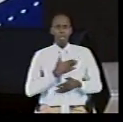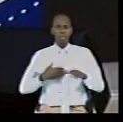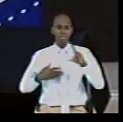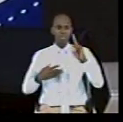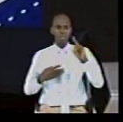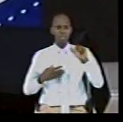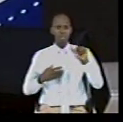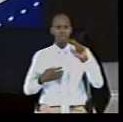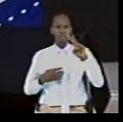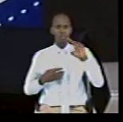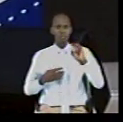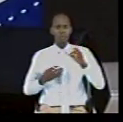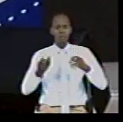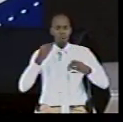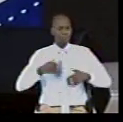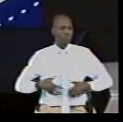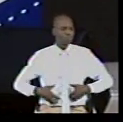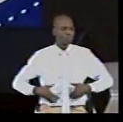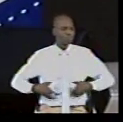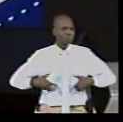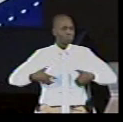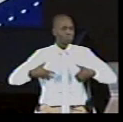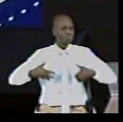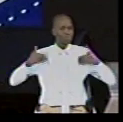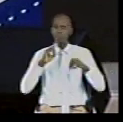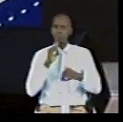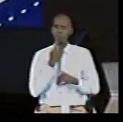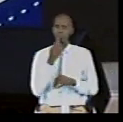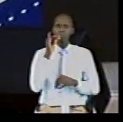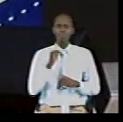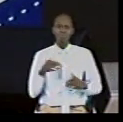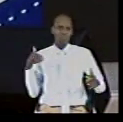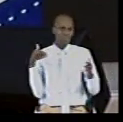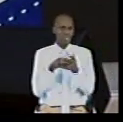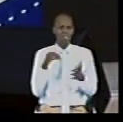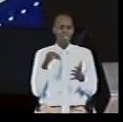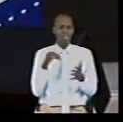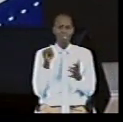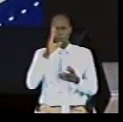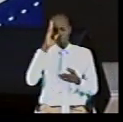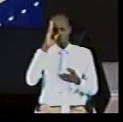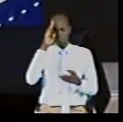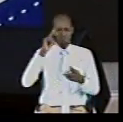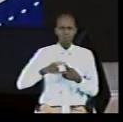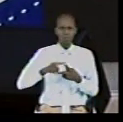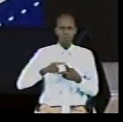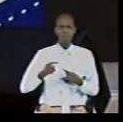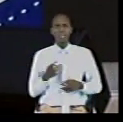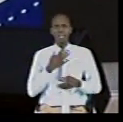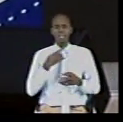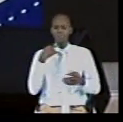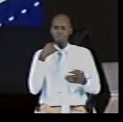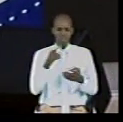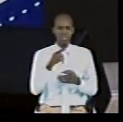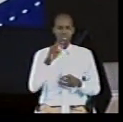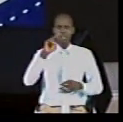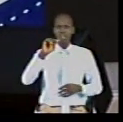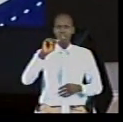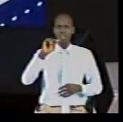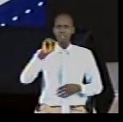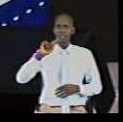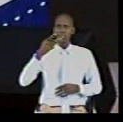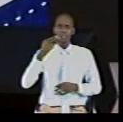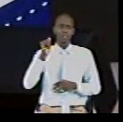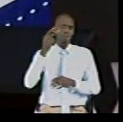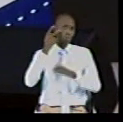was greatly kindled against the man, and he said to Nathan, as the